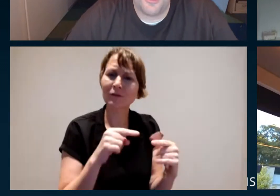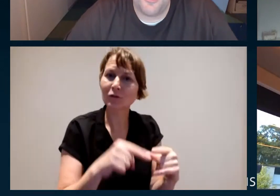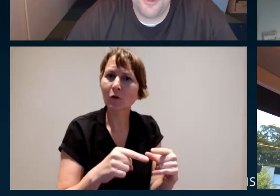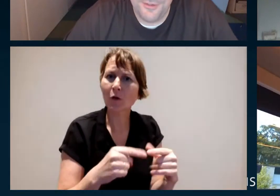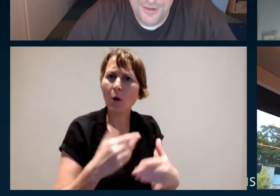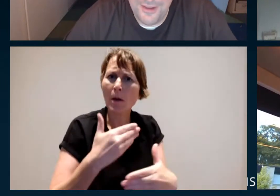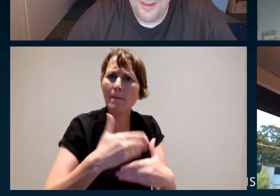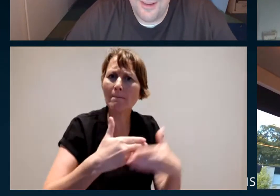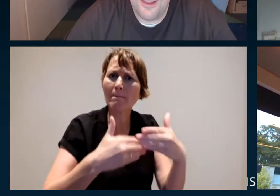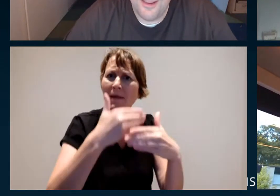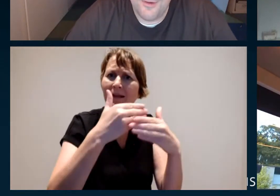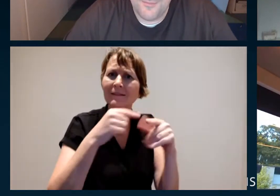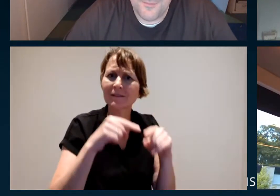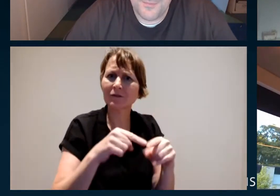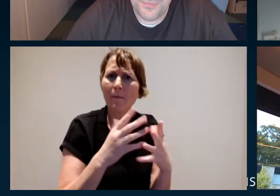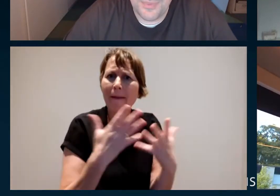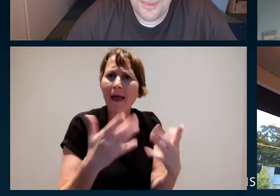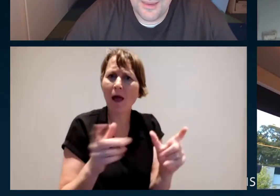DevOps extensions?